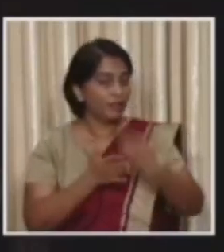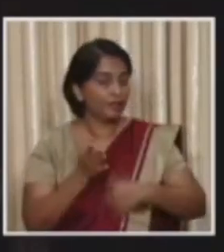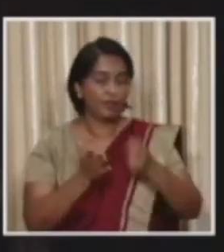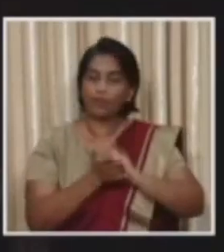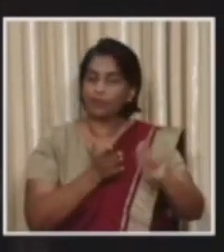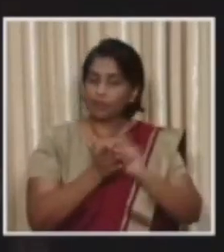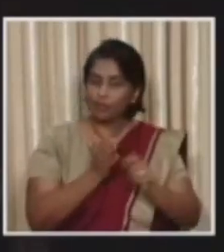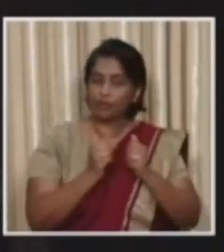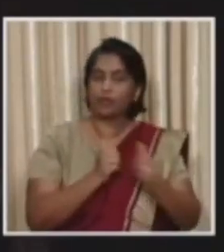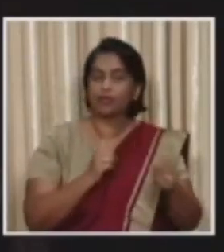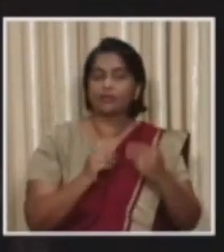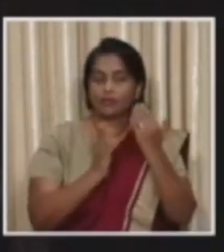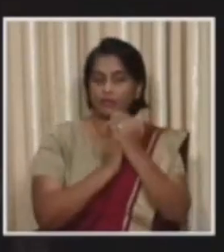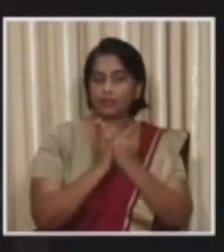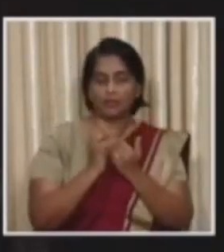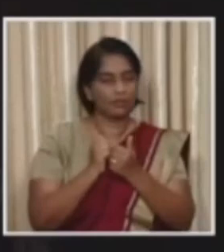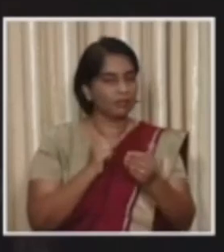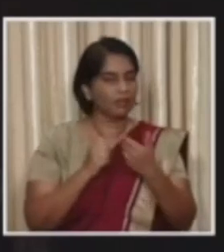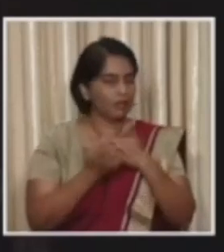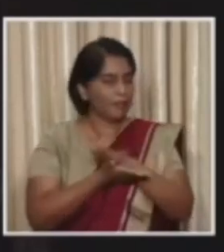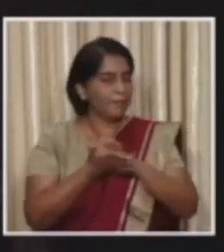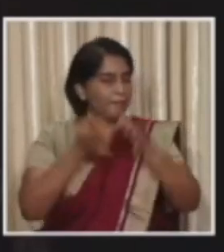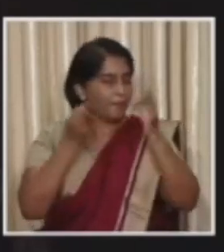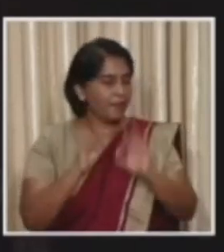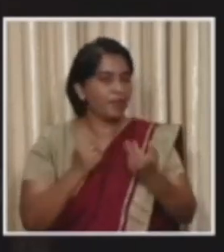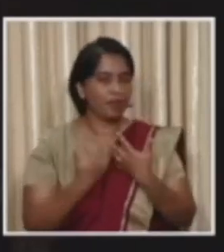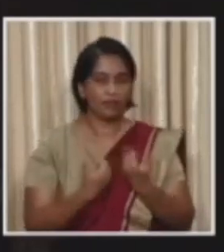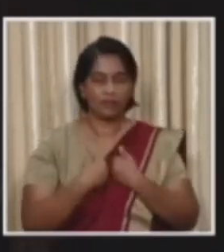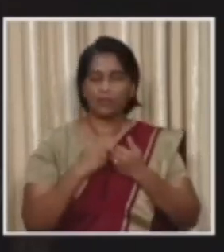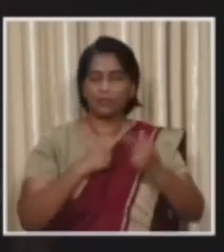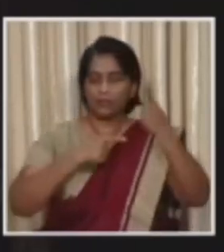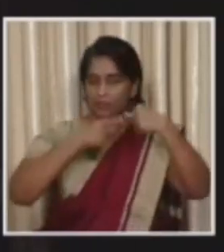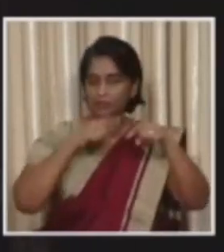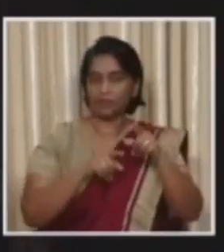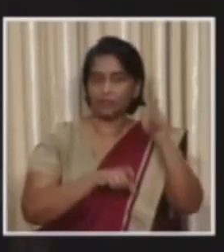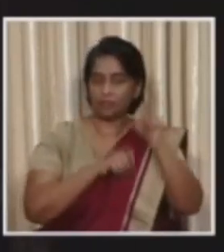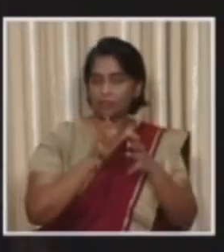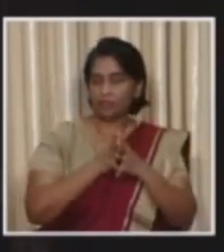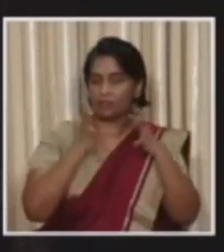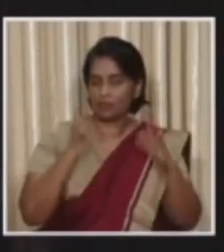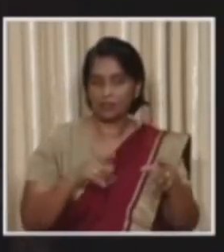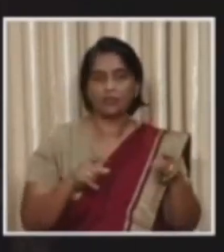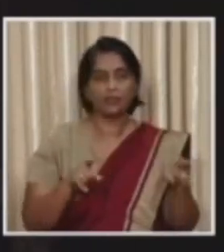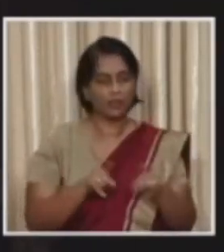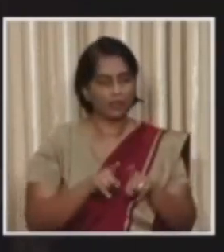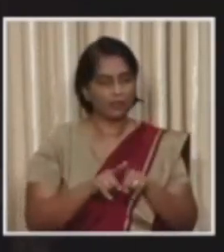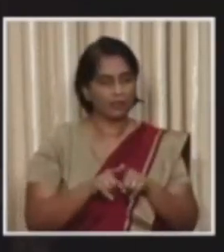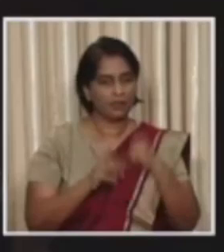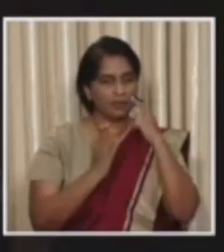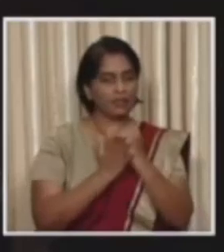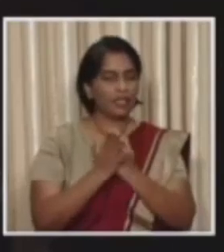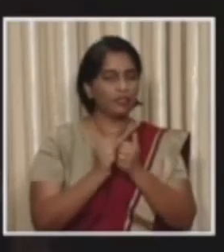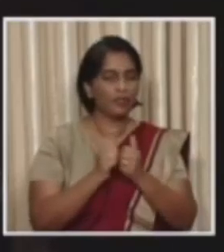Do those agencies, whether they are multilateral, bilateral, do they have a MOU with our